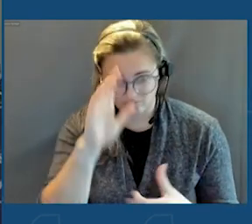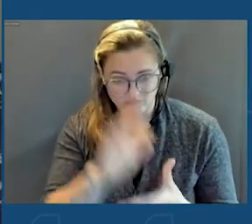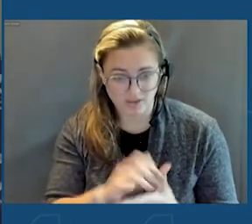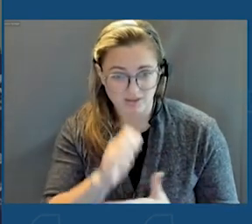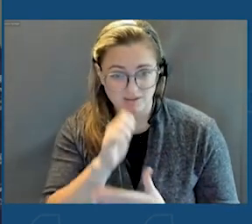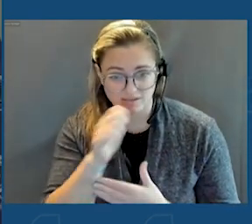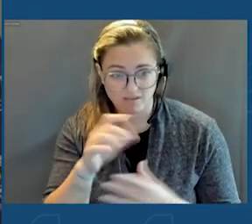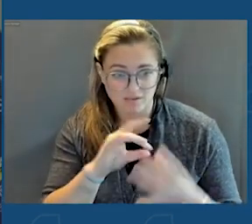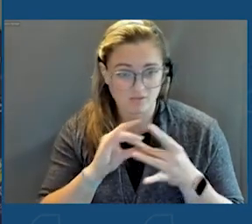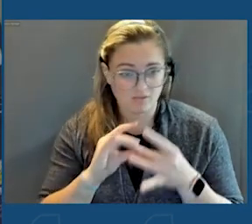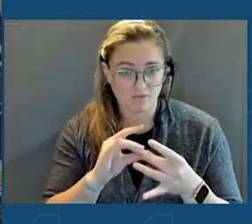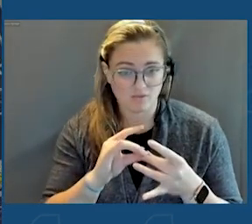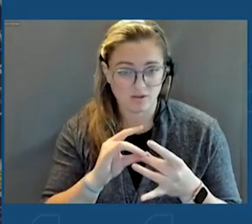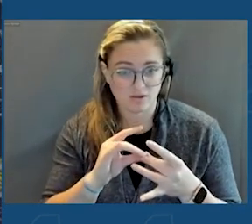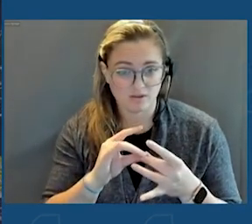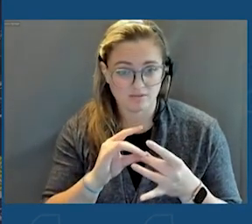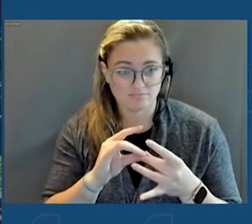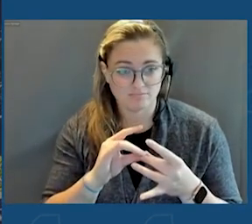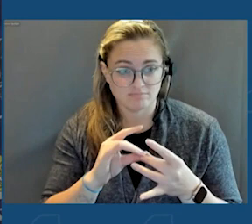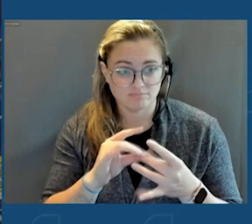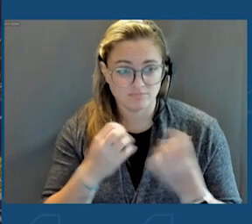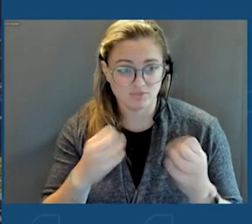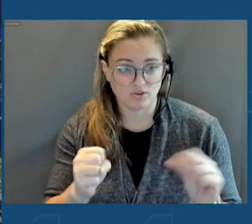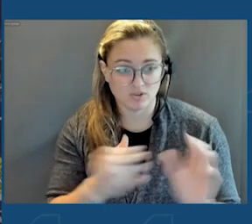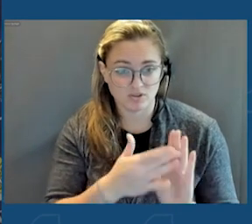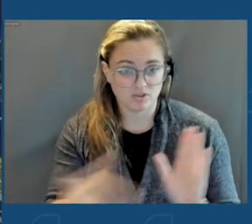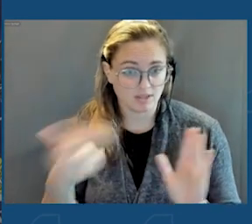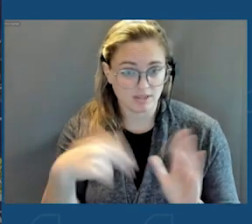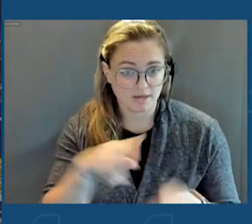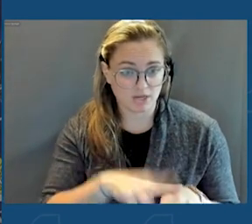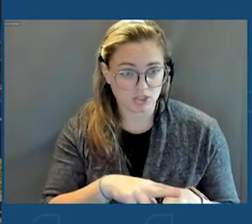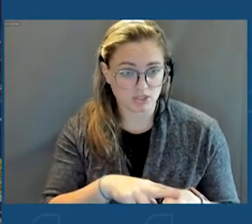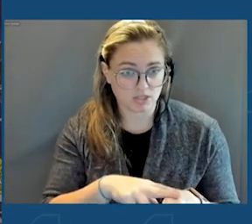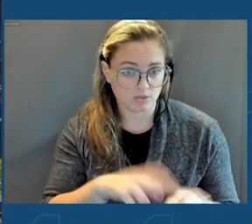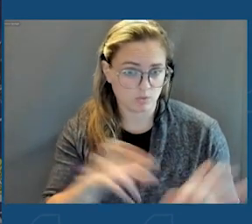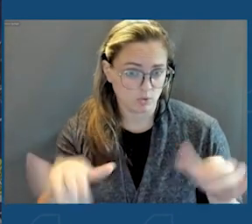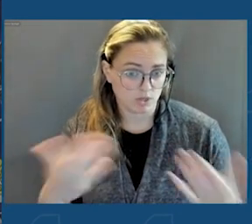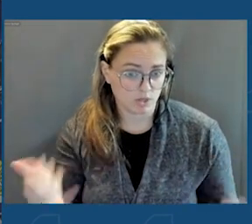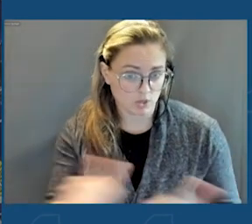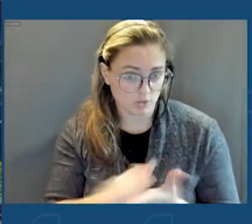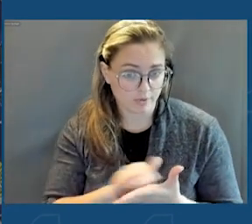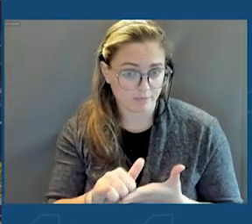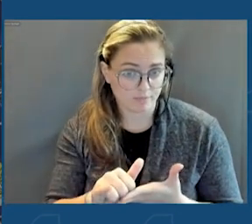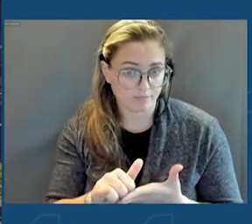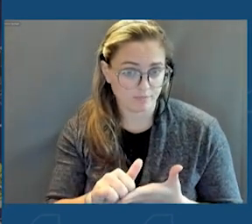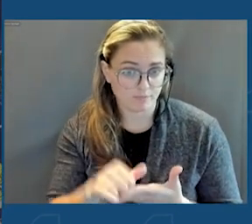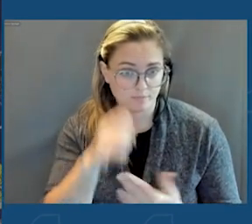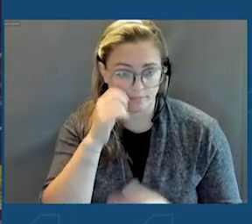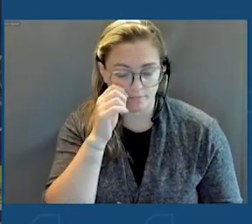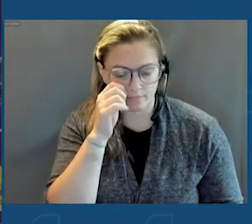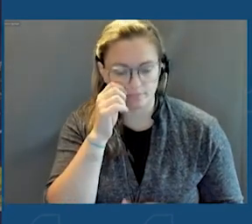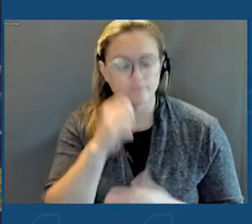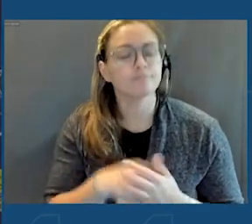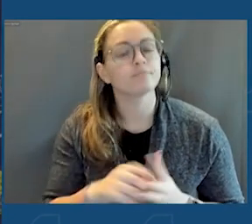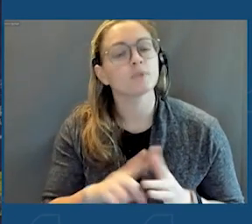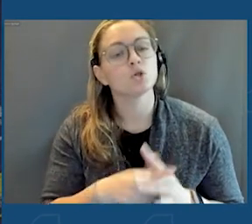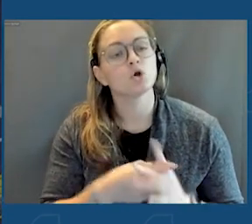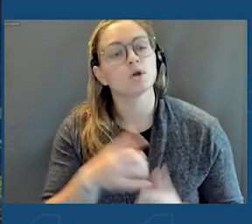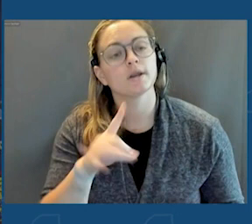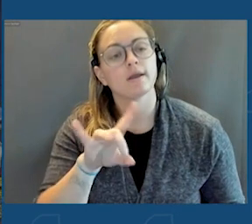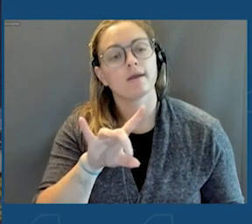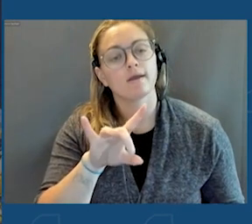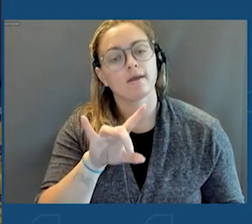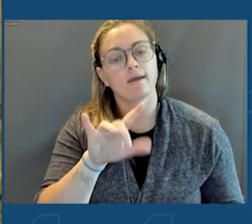unified violent crime strategy throughout the nation? We're doing it here in New York. It started in ATF New